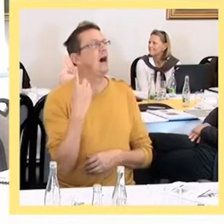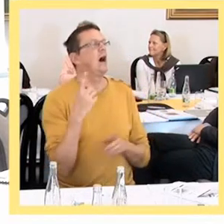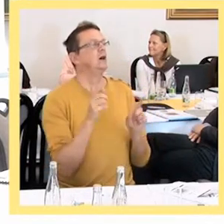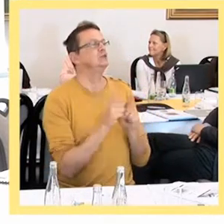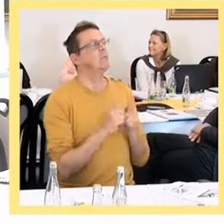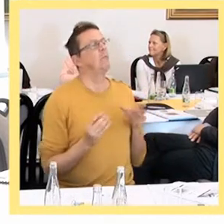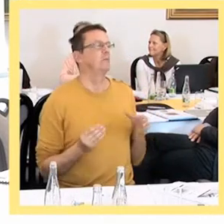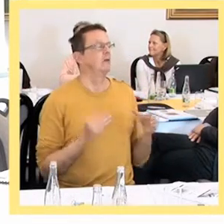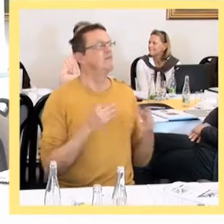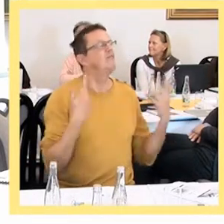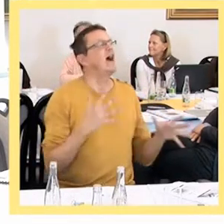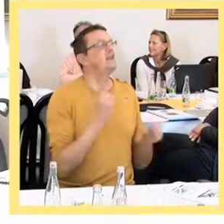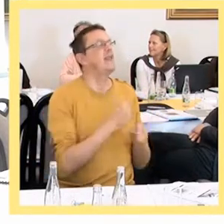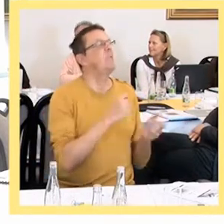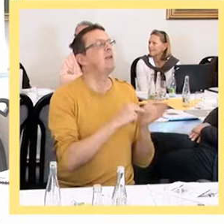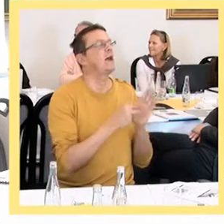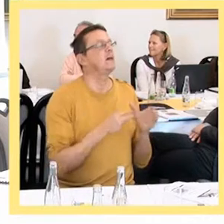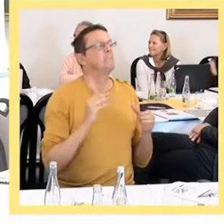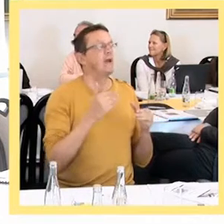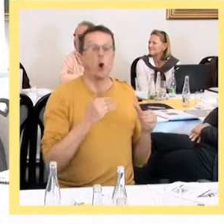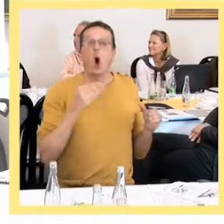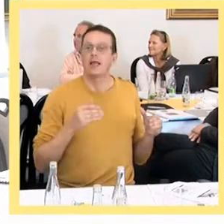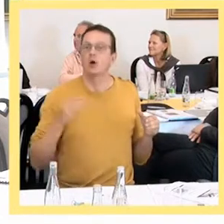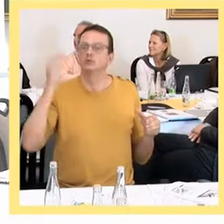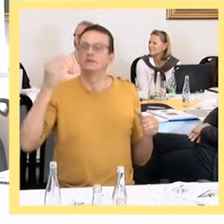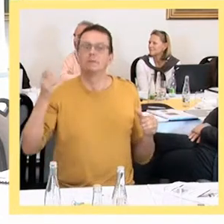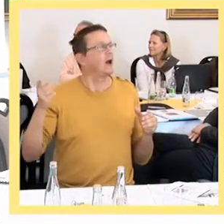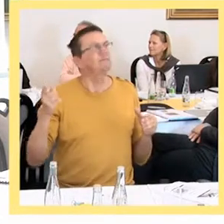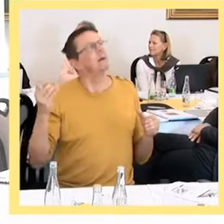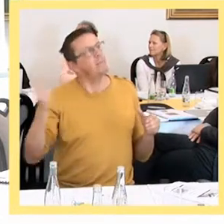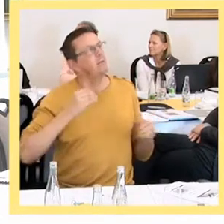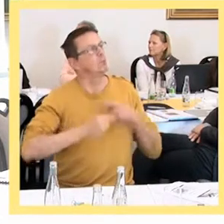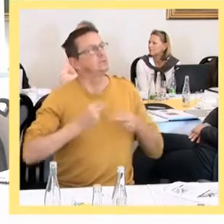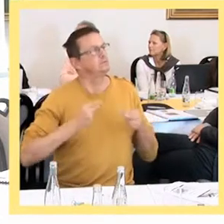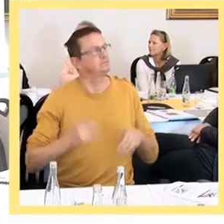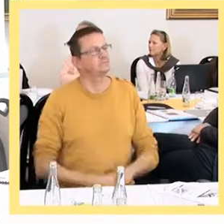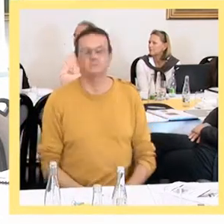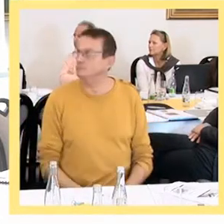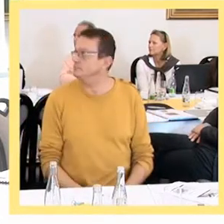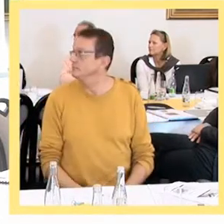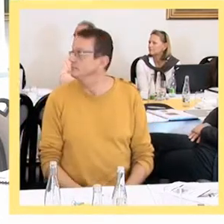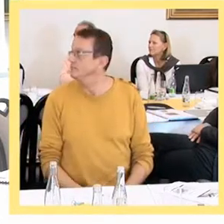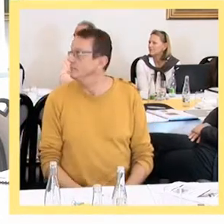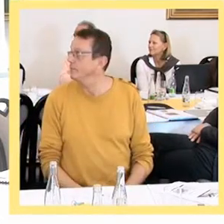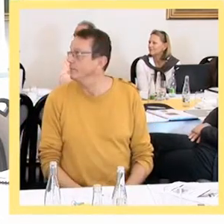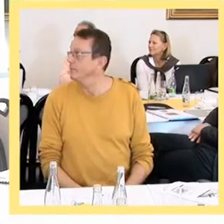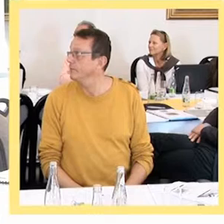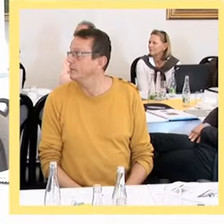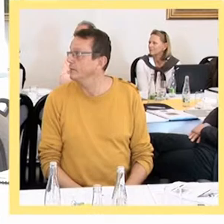part of it. And I guess for future trials, we need to look at using volunteers that cover all aspects of the community.